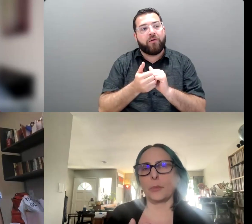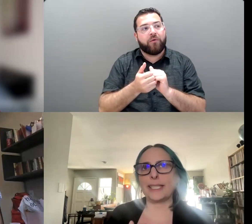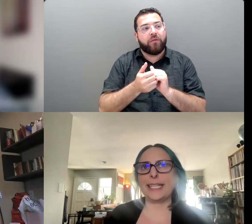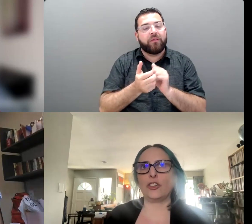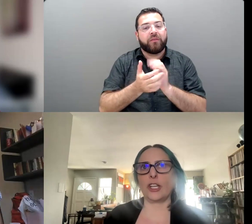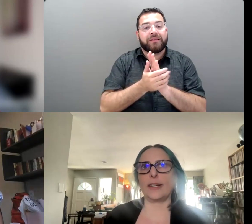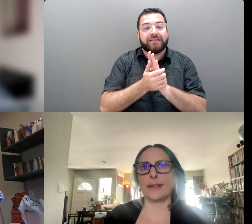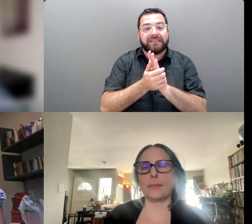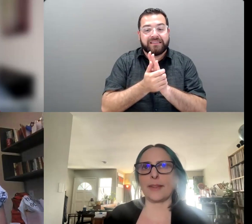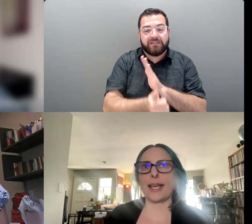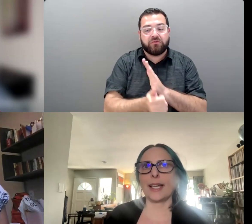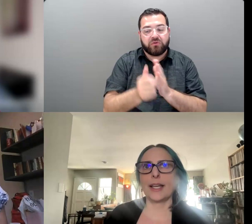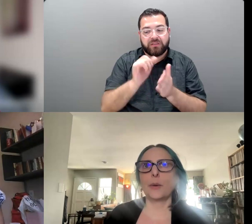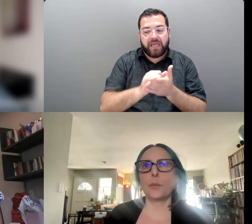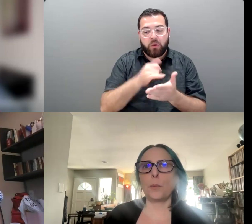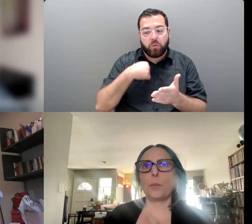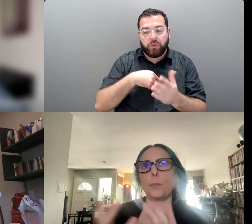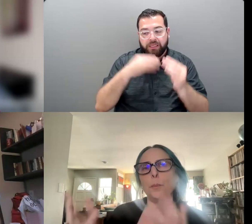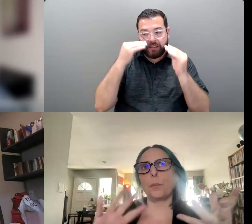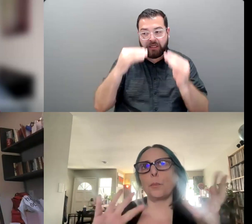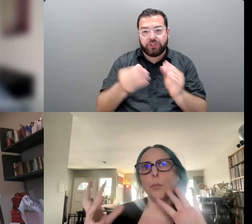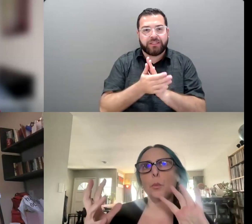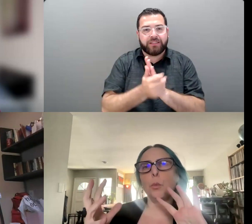skills that we teach, and it seems like